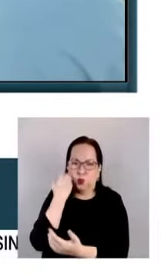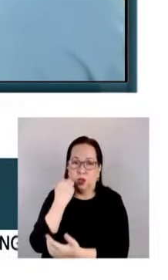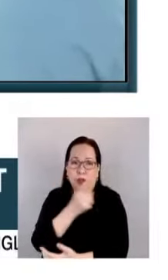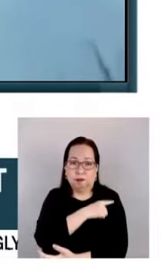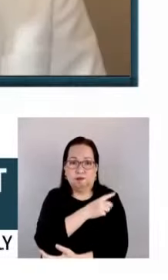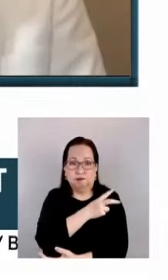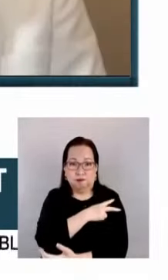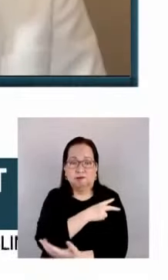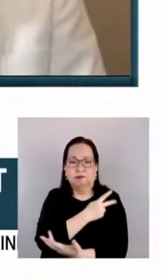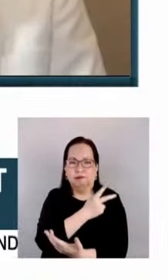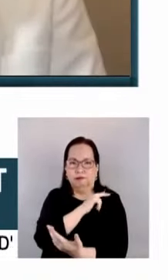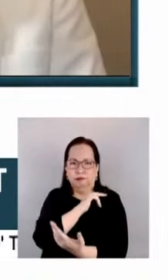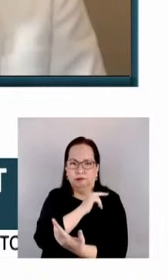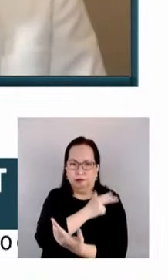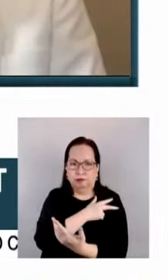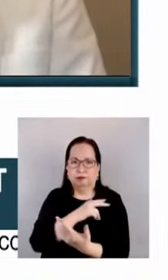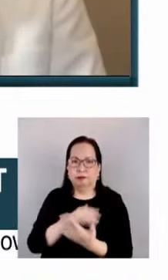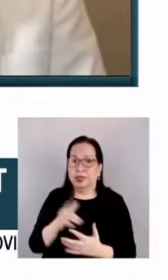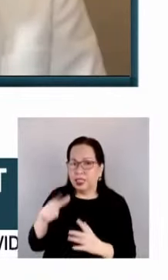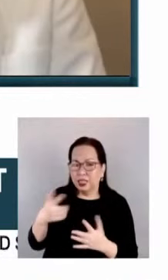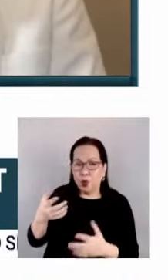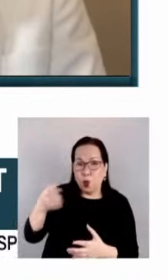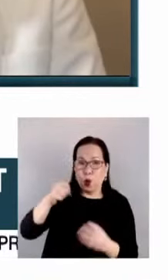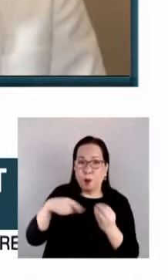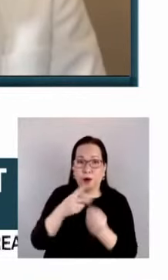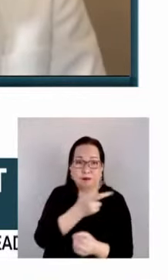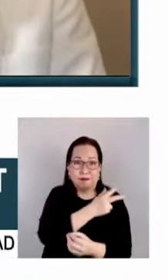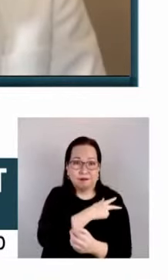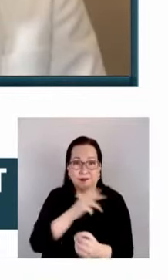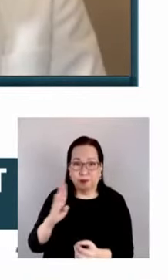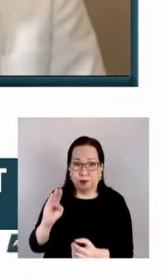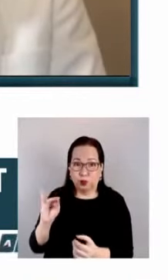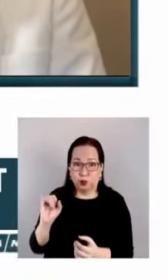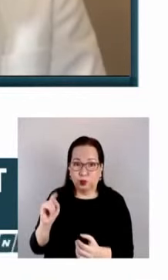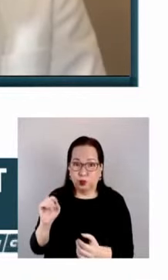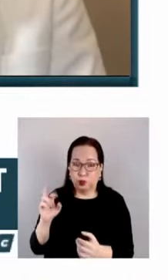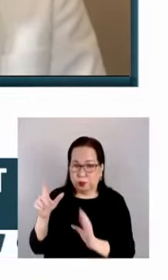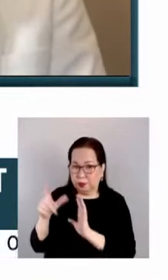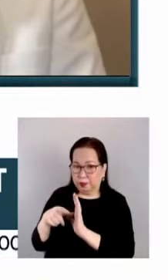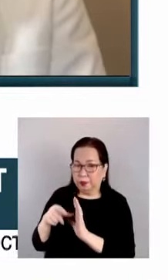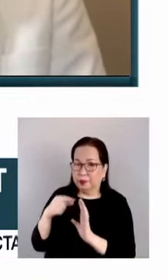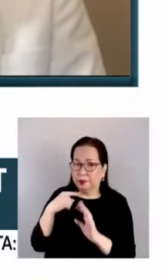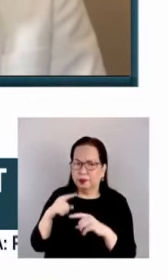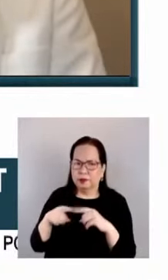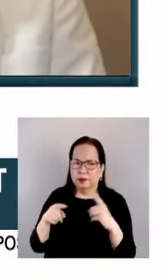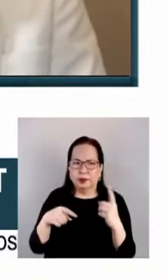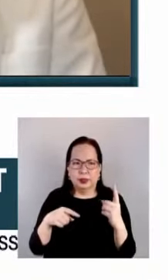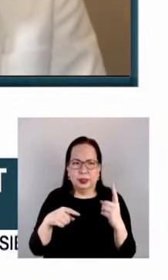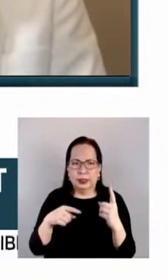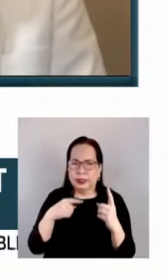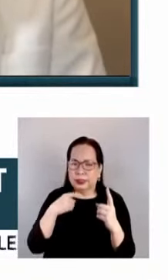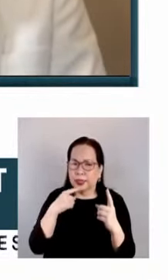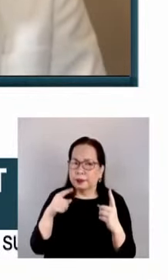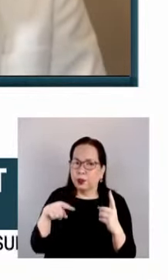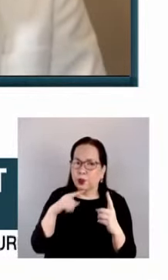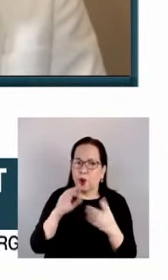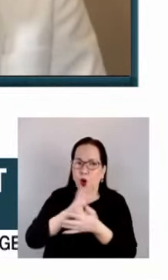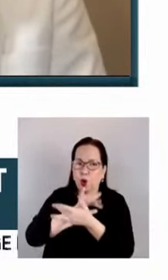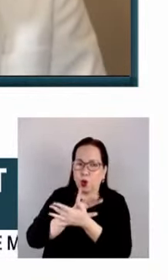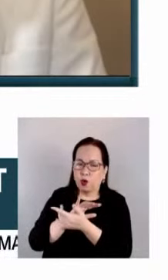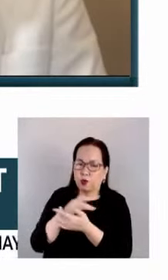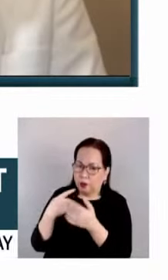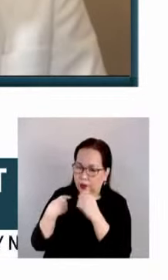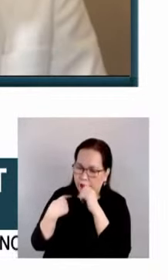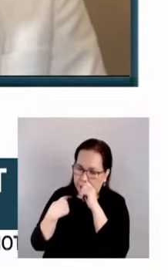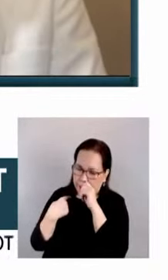about the booster shots in a bit. But first, you know, we talked about the scenario as far as COVID patients are concerned. But we got to talk about